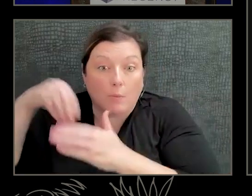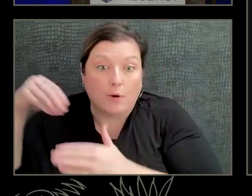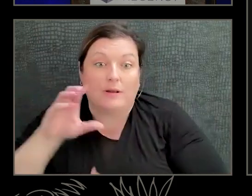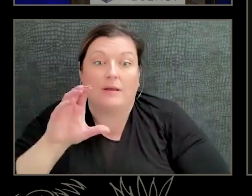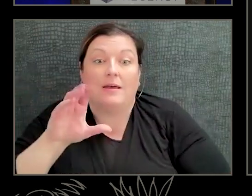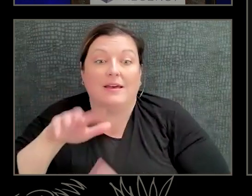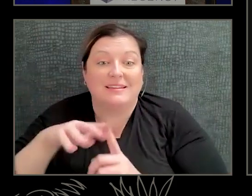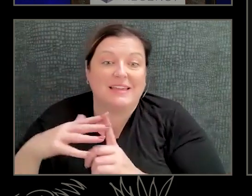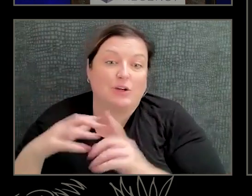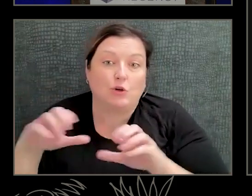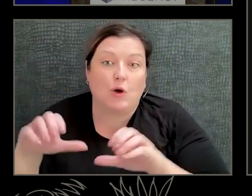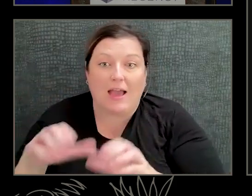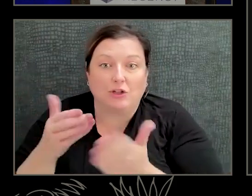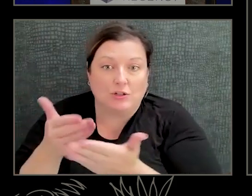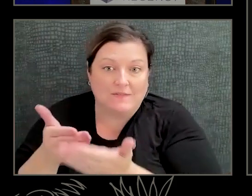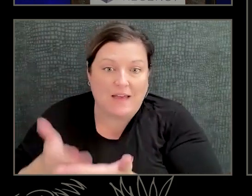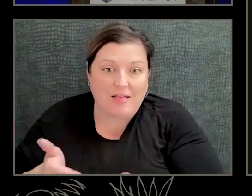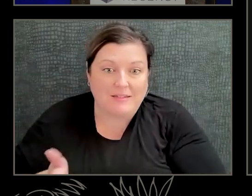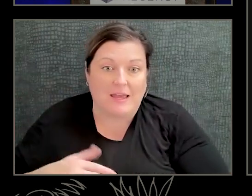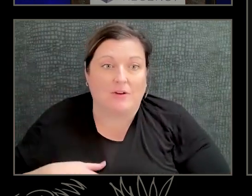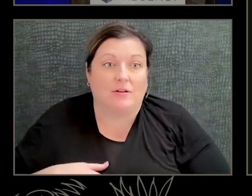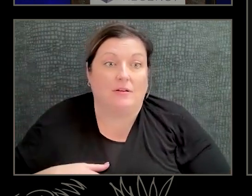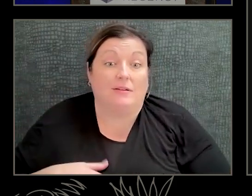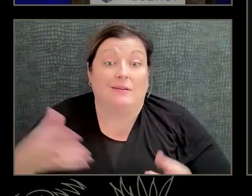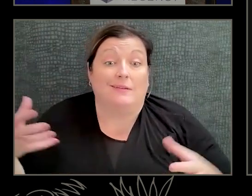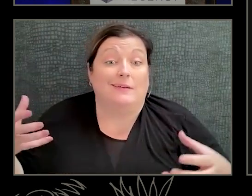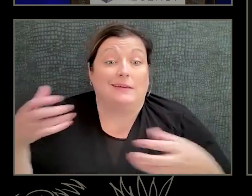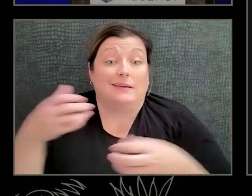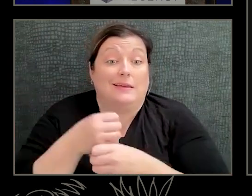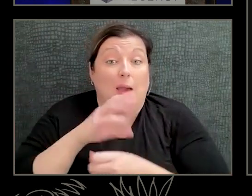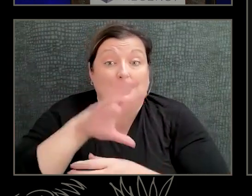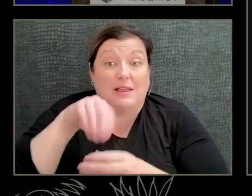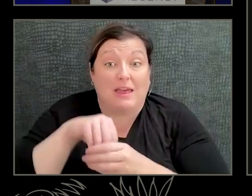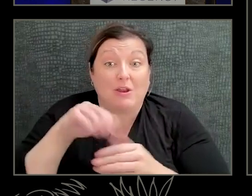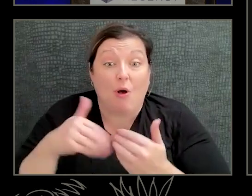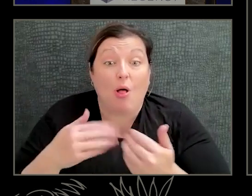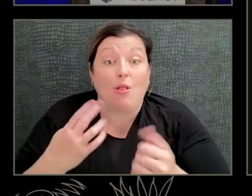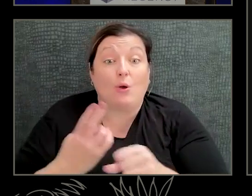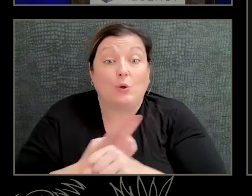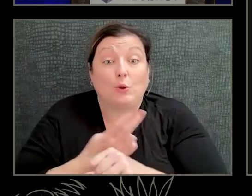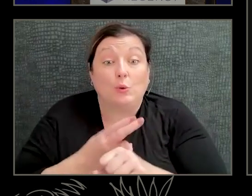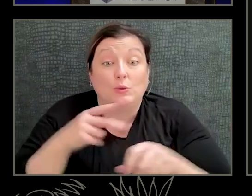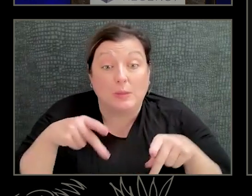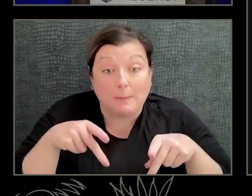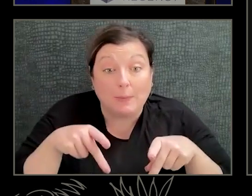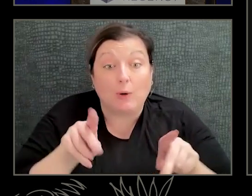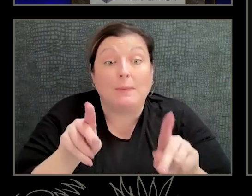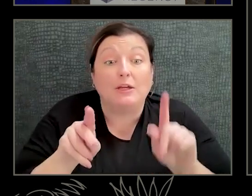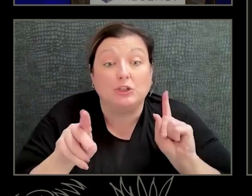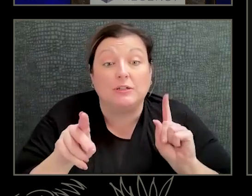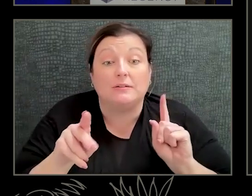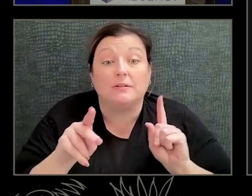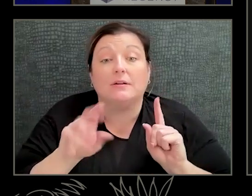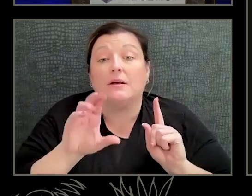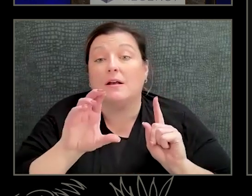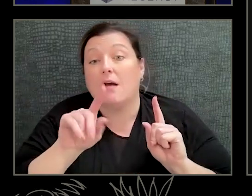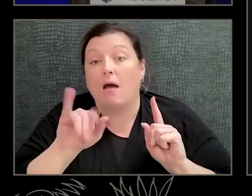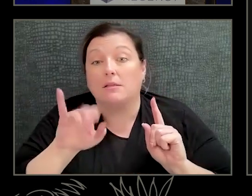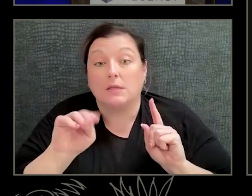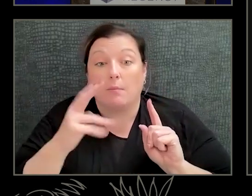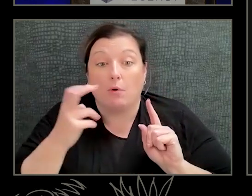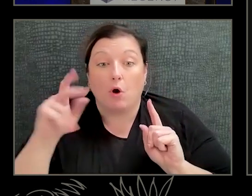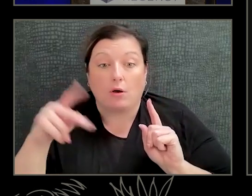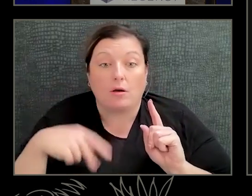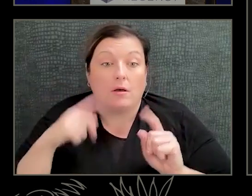Encapsulate all of this logic inside a use permission custom hook that would be used by any component that needs to